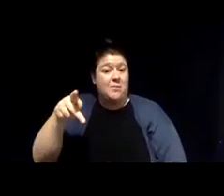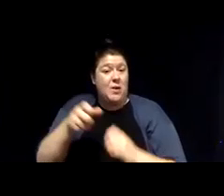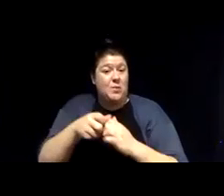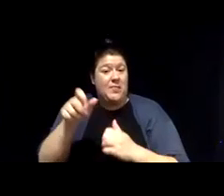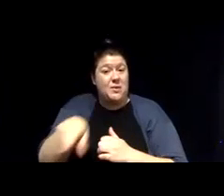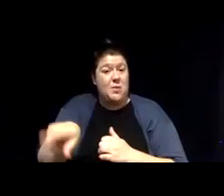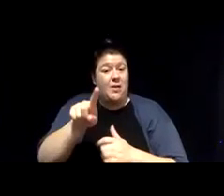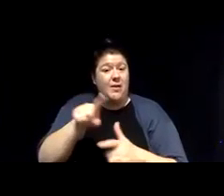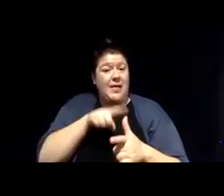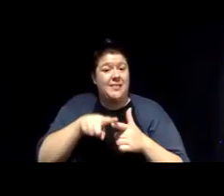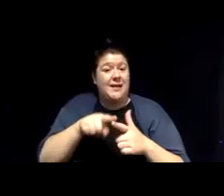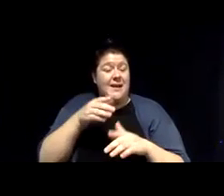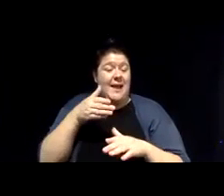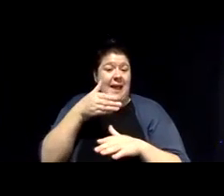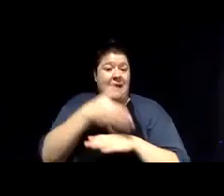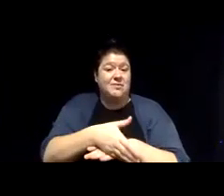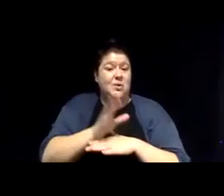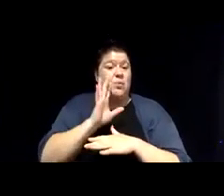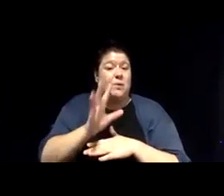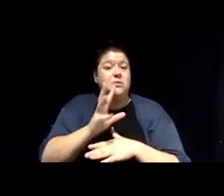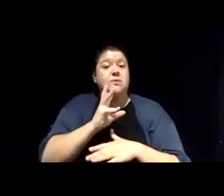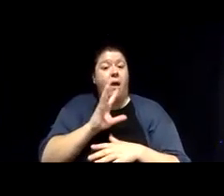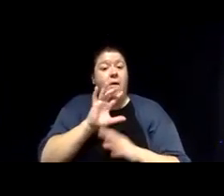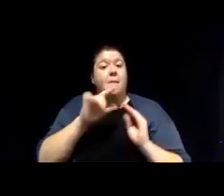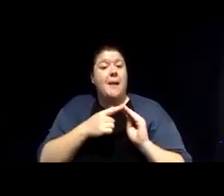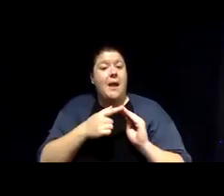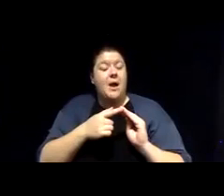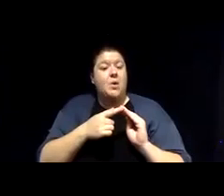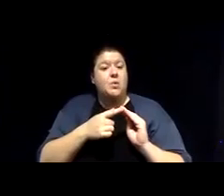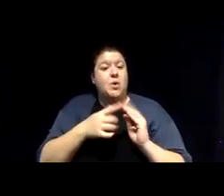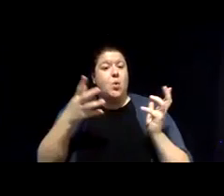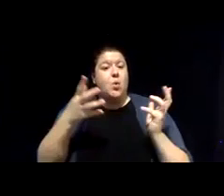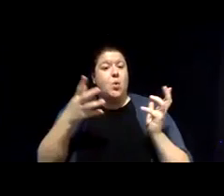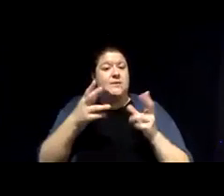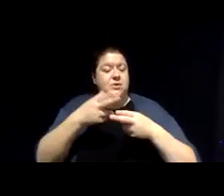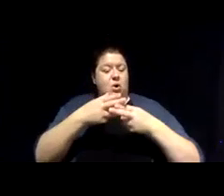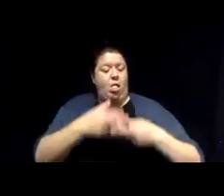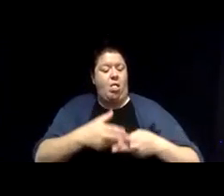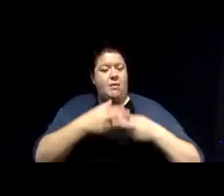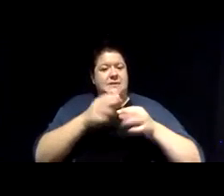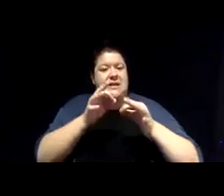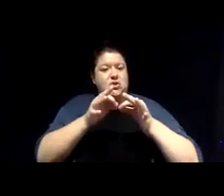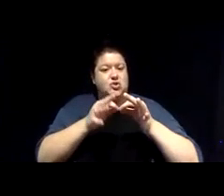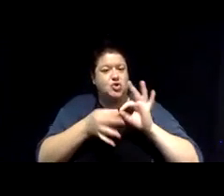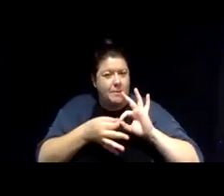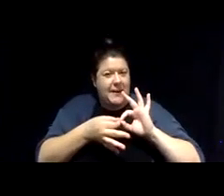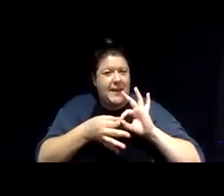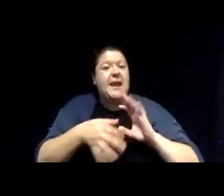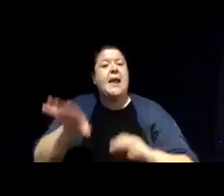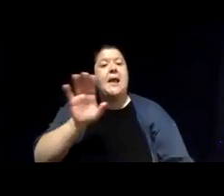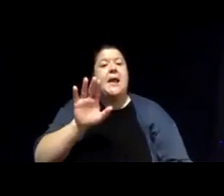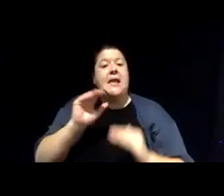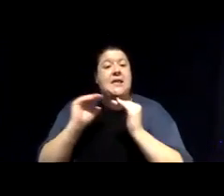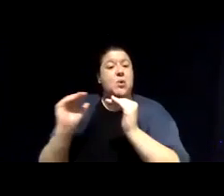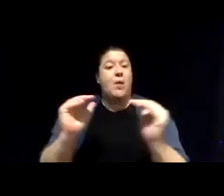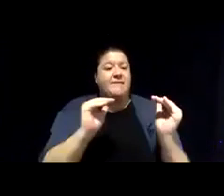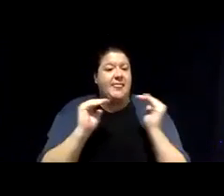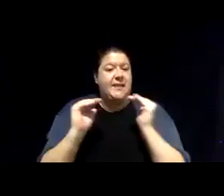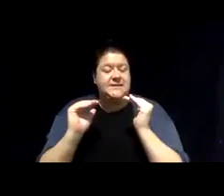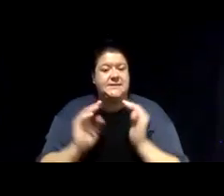then afterwards, we're going to talk about what we refer to as interpreting equivalences, which is kind of a